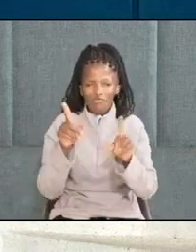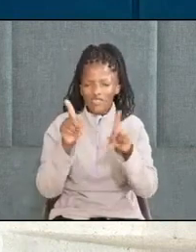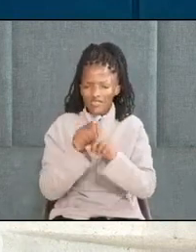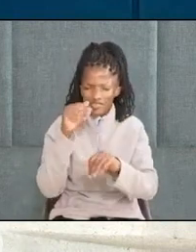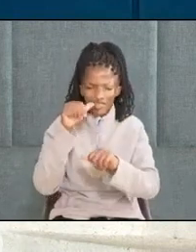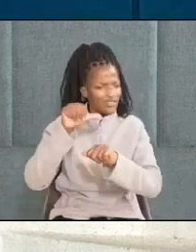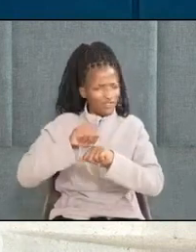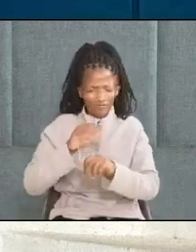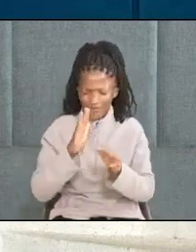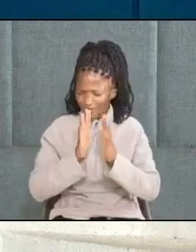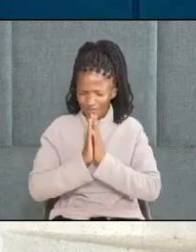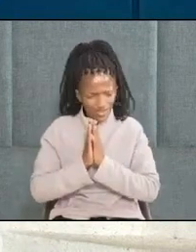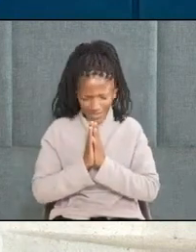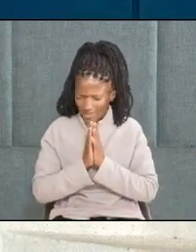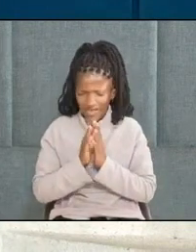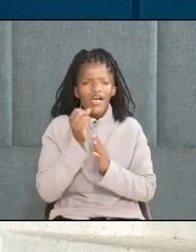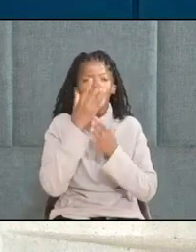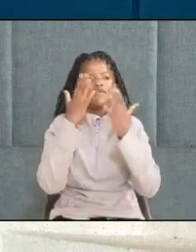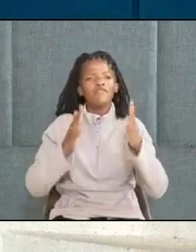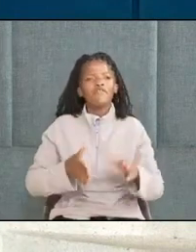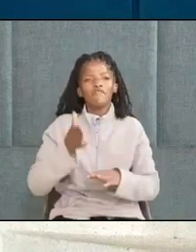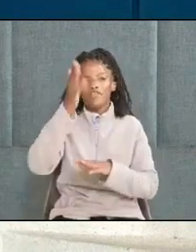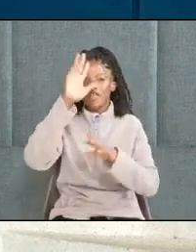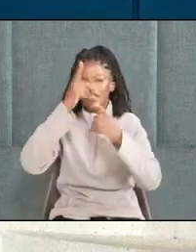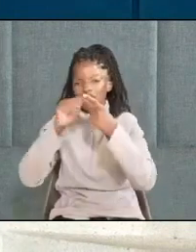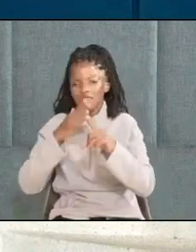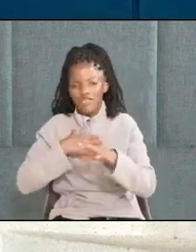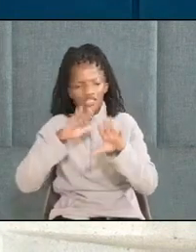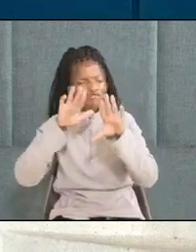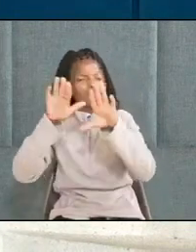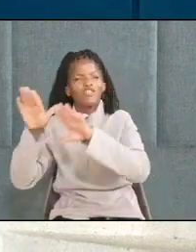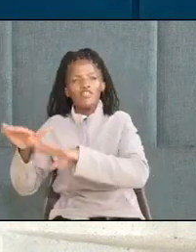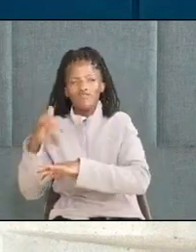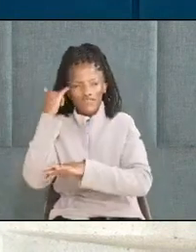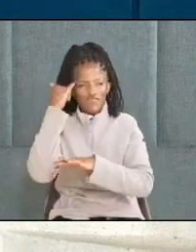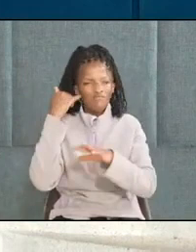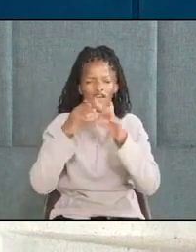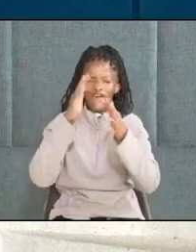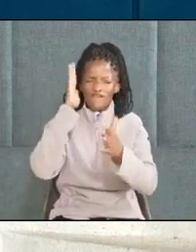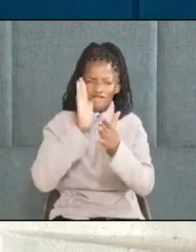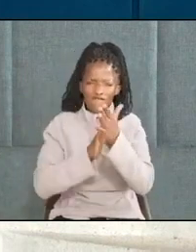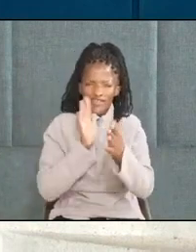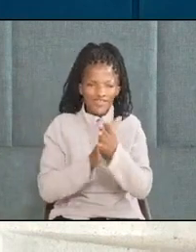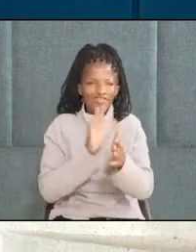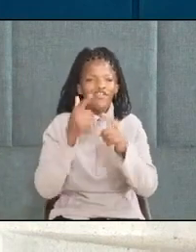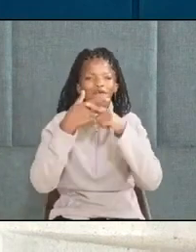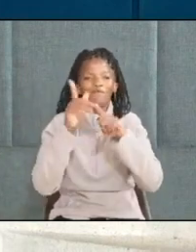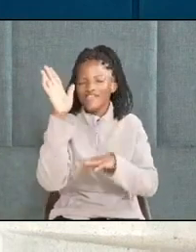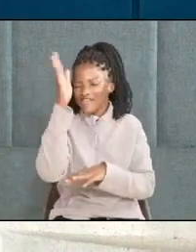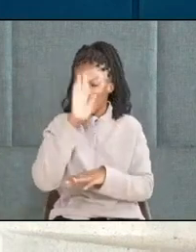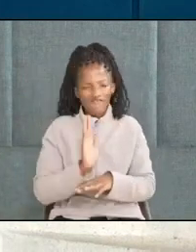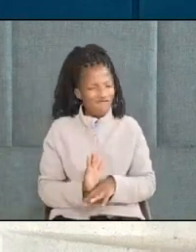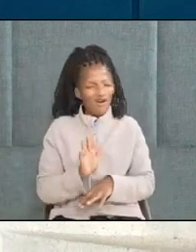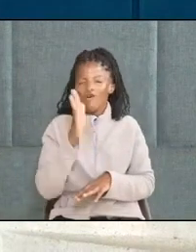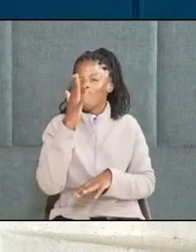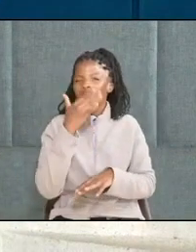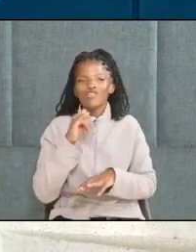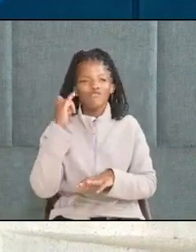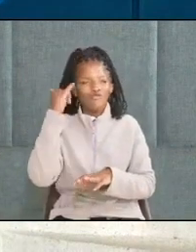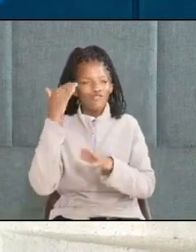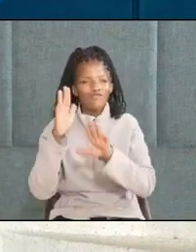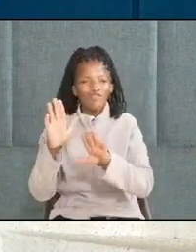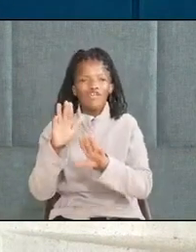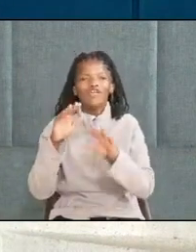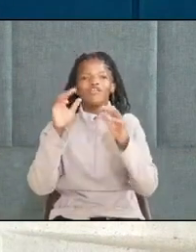temple praying, a messenger of God came and told him to leave Jerusalem as quickly as possible, but he never wanted to leave.